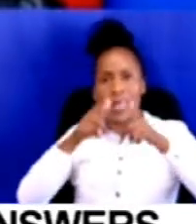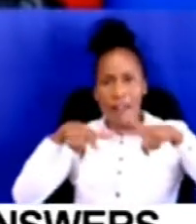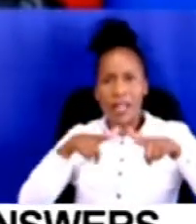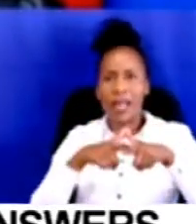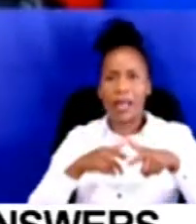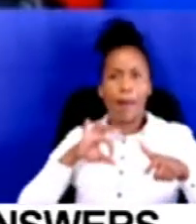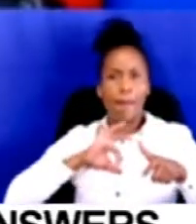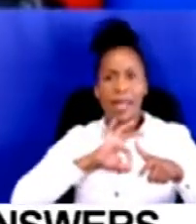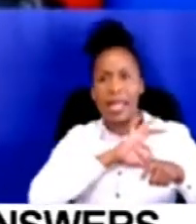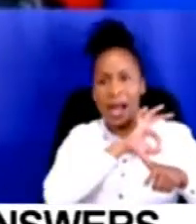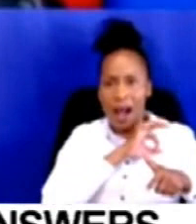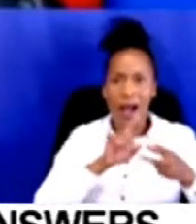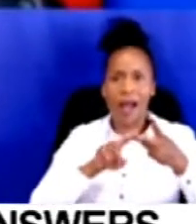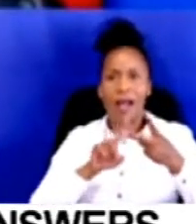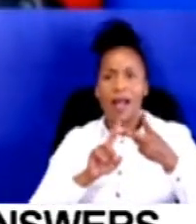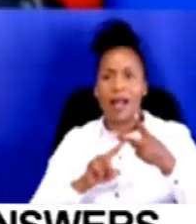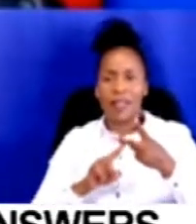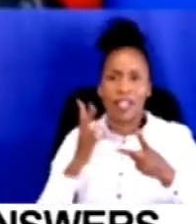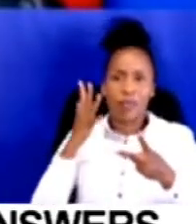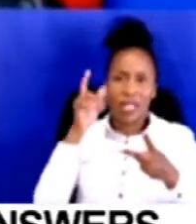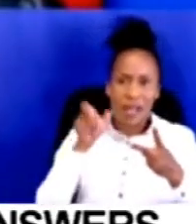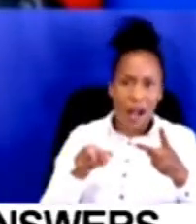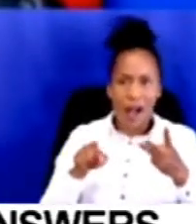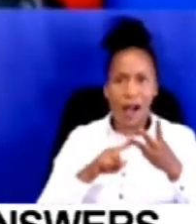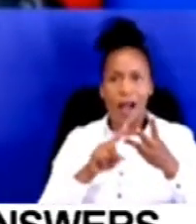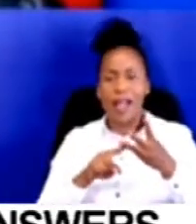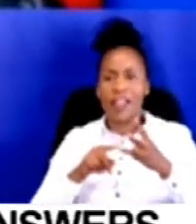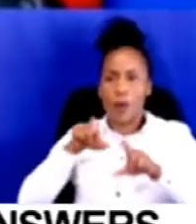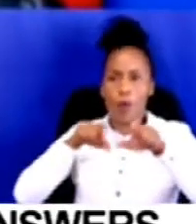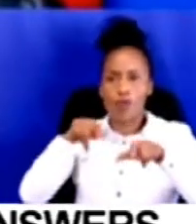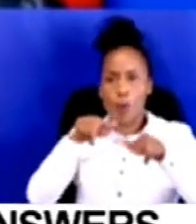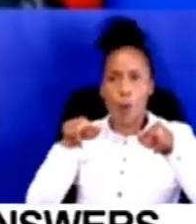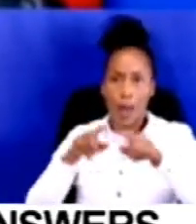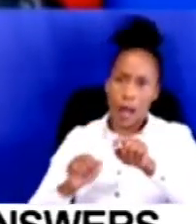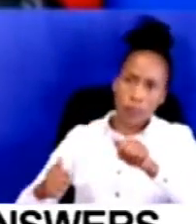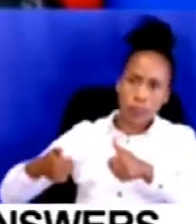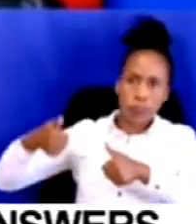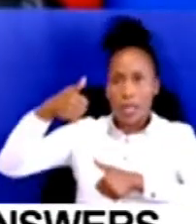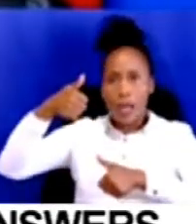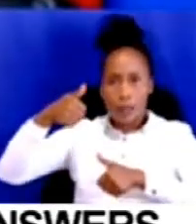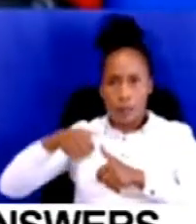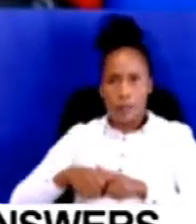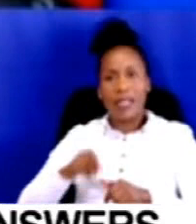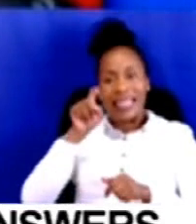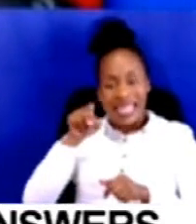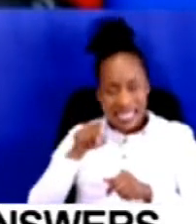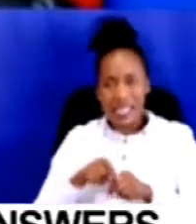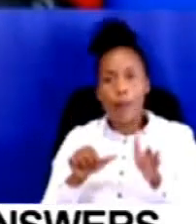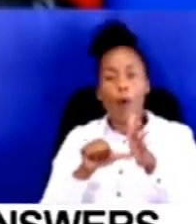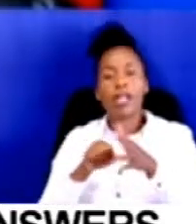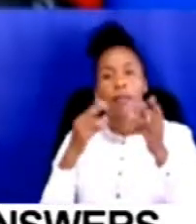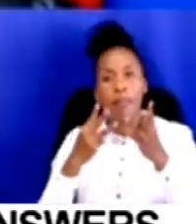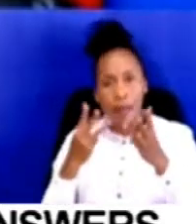the speaker, and the chief whip, these are the very important people that must run